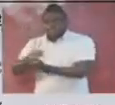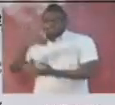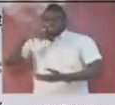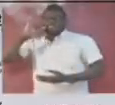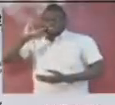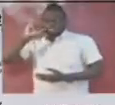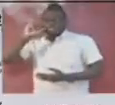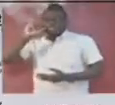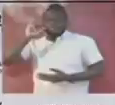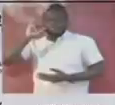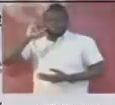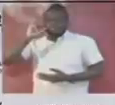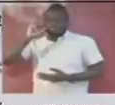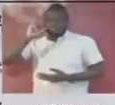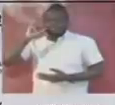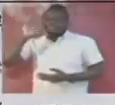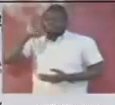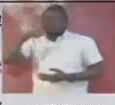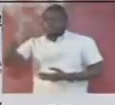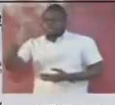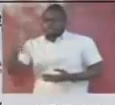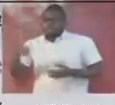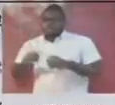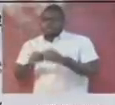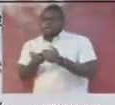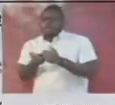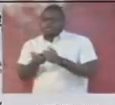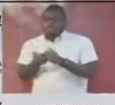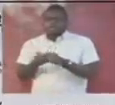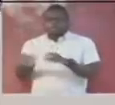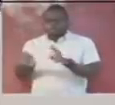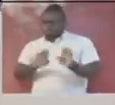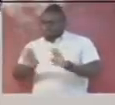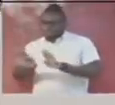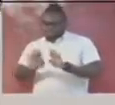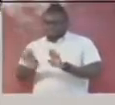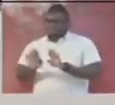some resources as well for their parents. So we go to Dr. Othello.